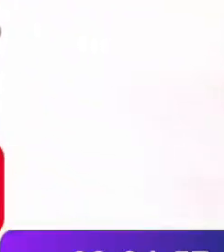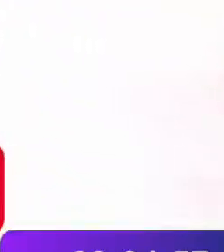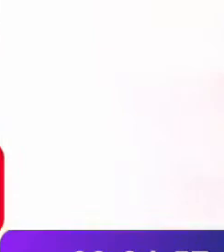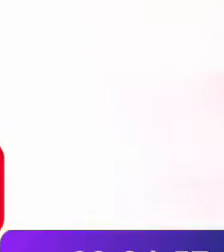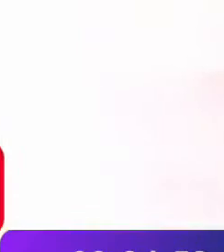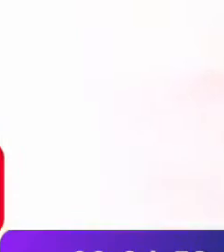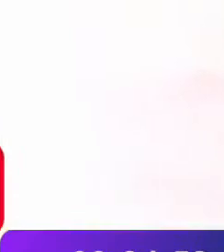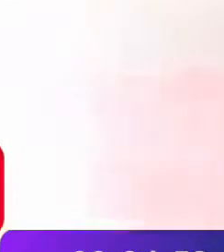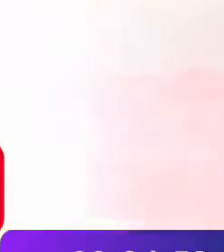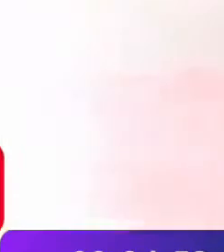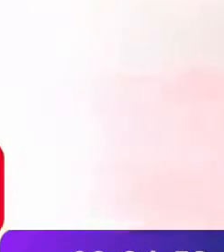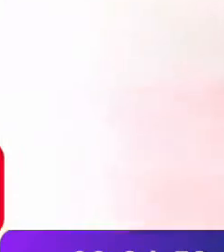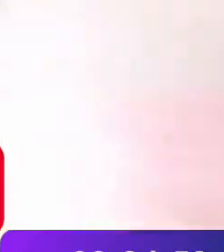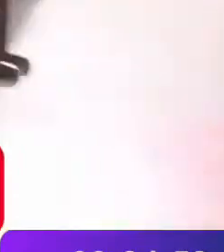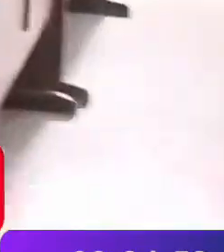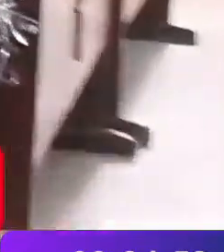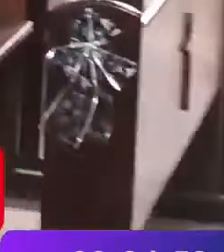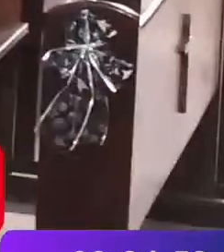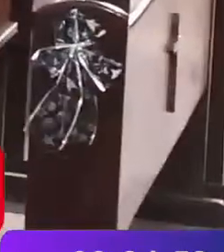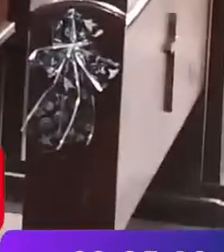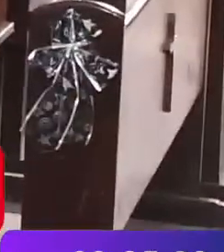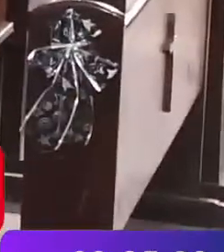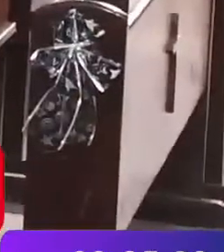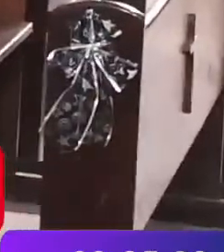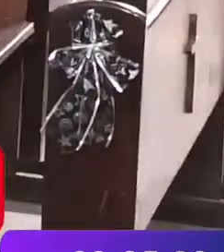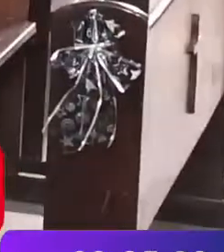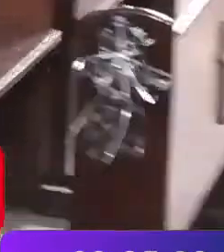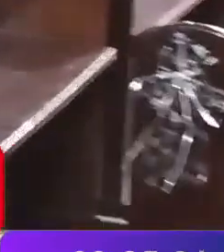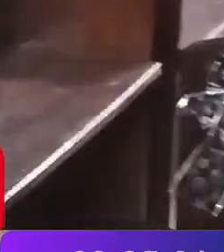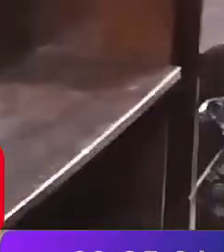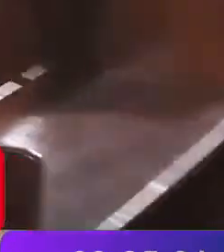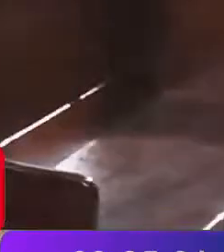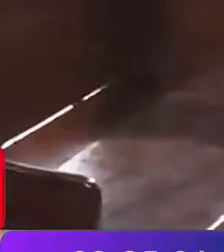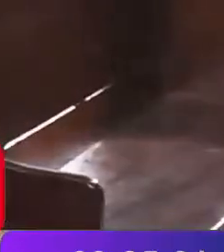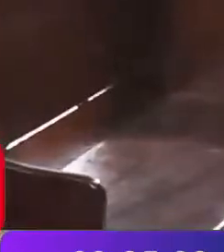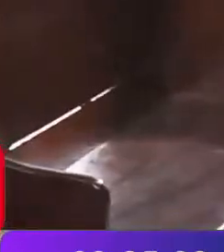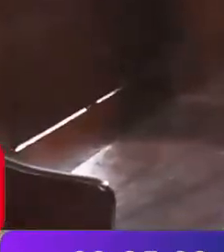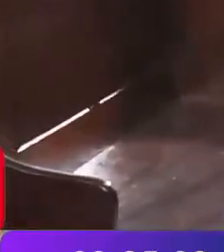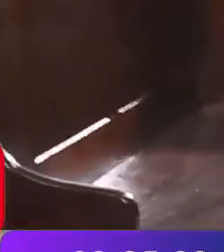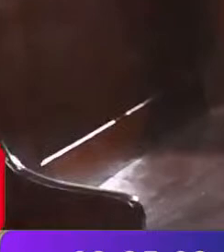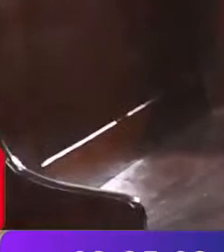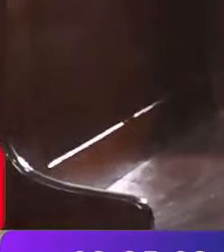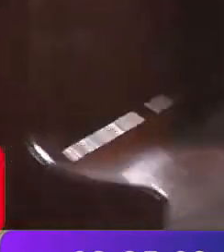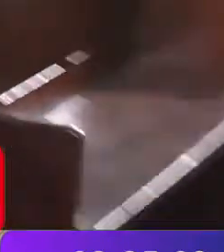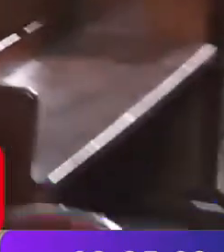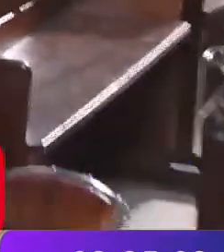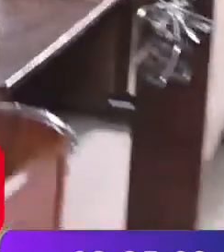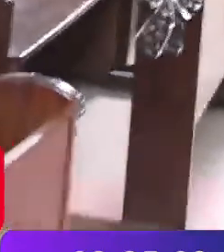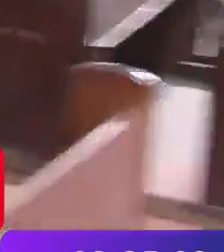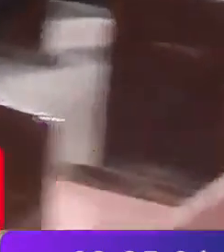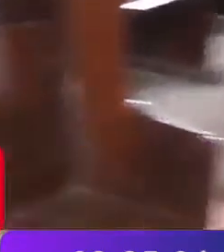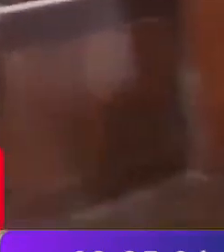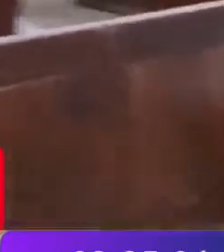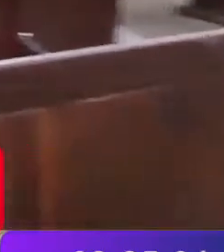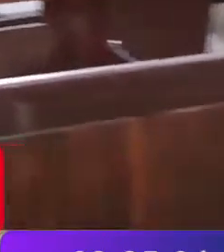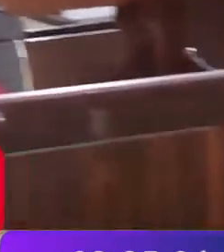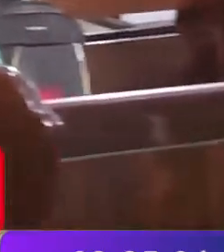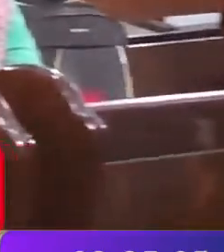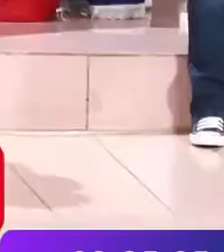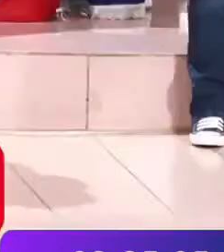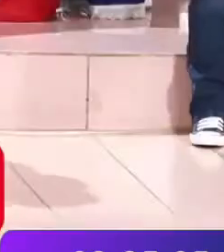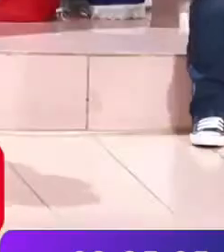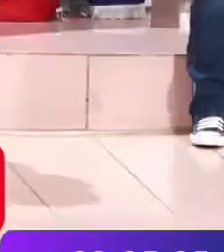praise. For that's our humble prayer in the name of the Father, of the Son, and of the Holy Spirit, we pray. Amen.